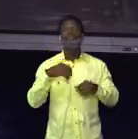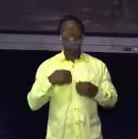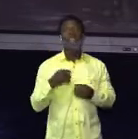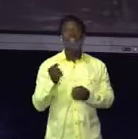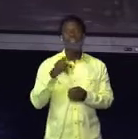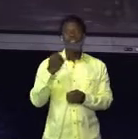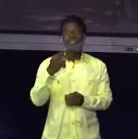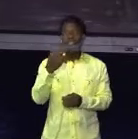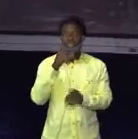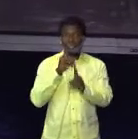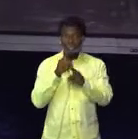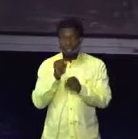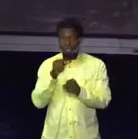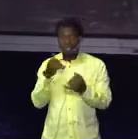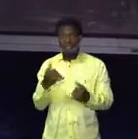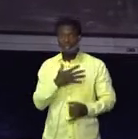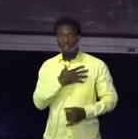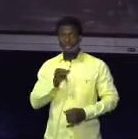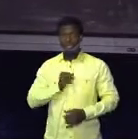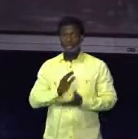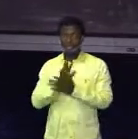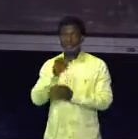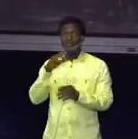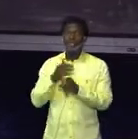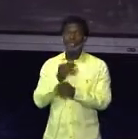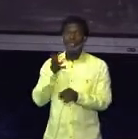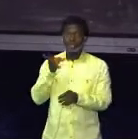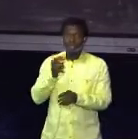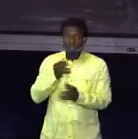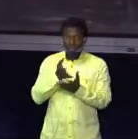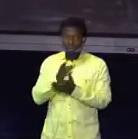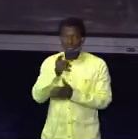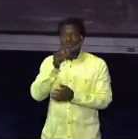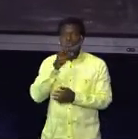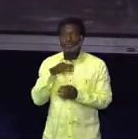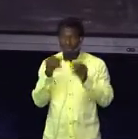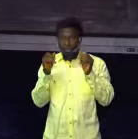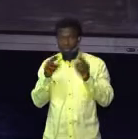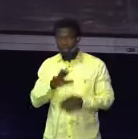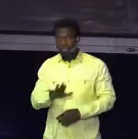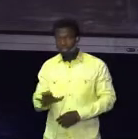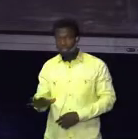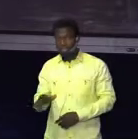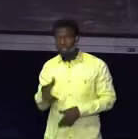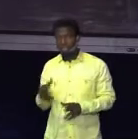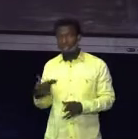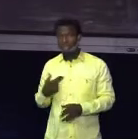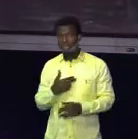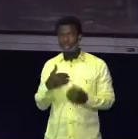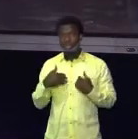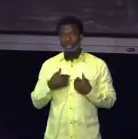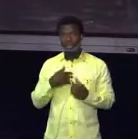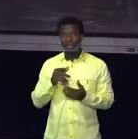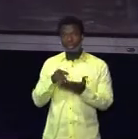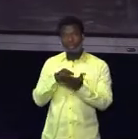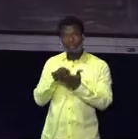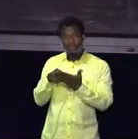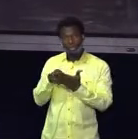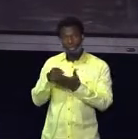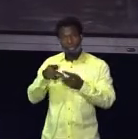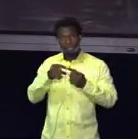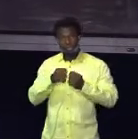You must have written the 3 answers now, and I believe you will get them right because you are amazing children. Let's have the correction